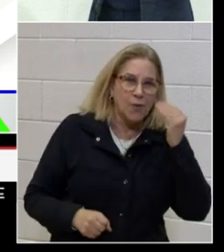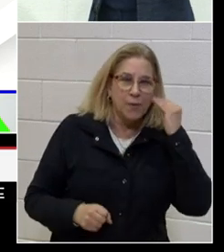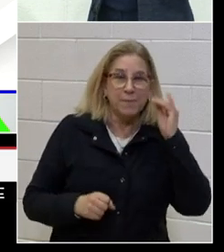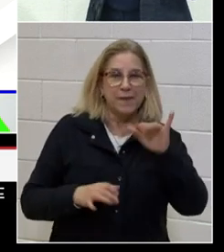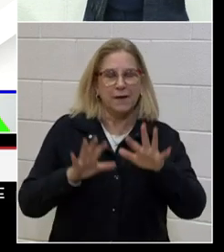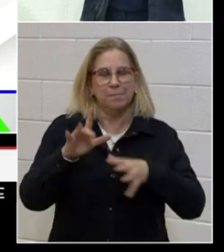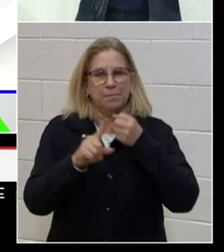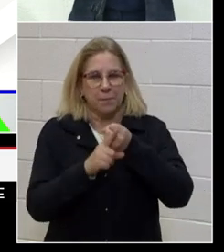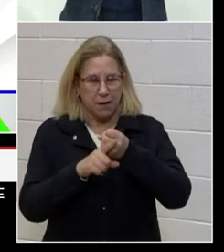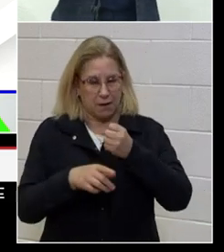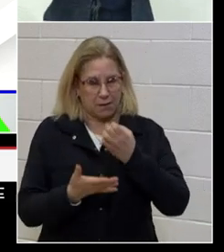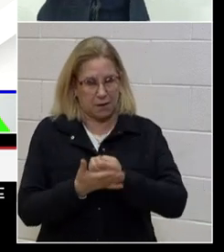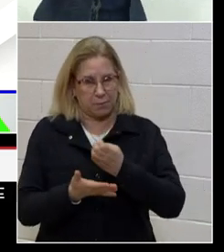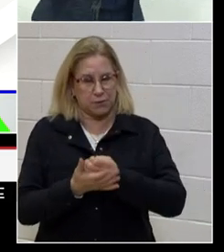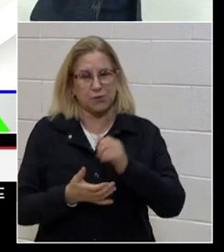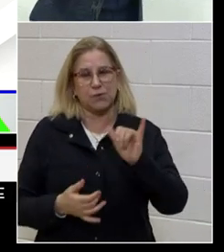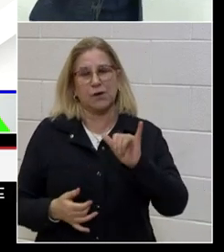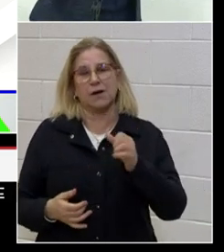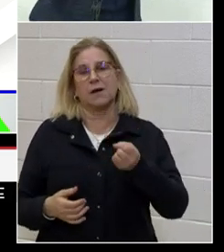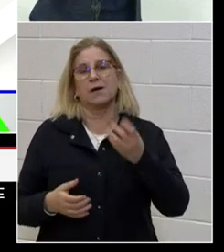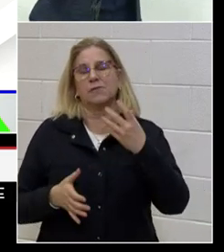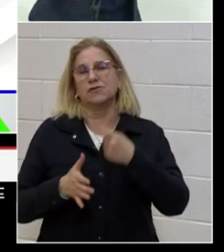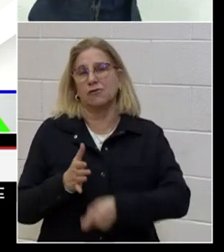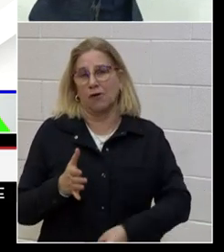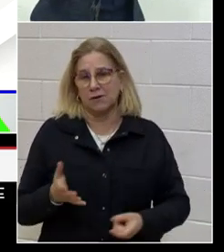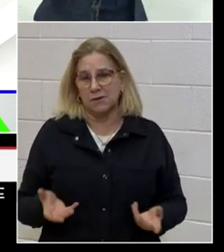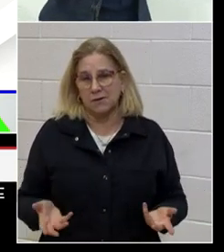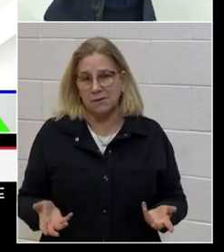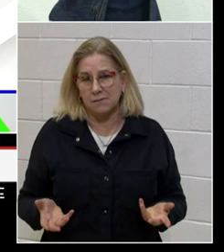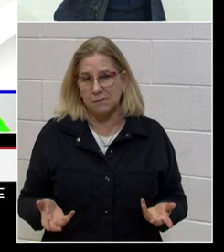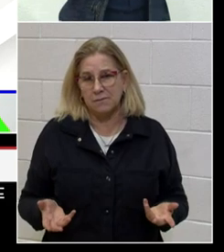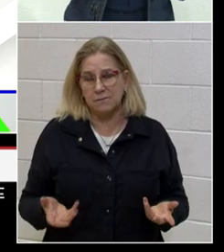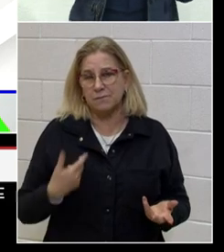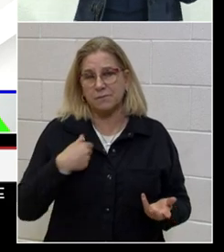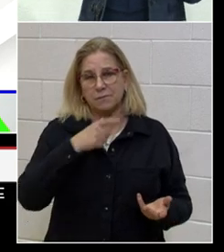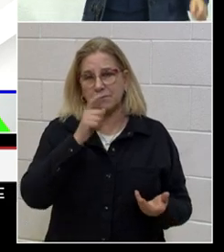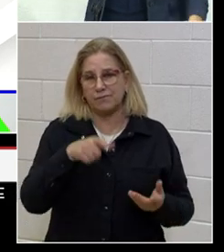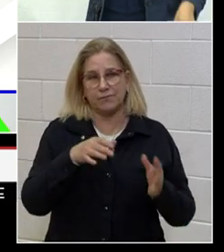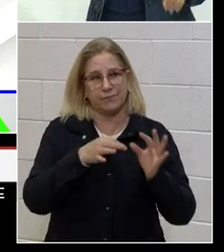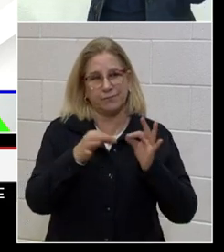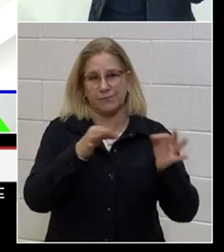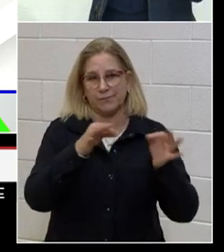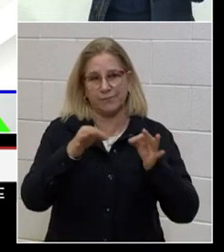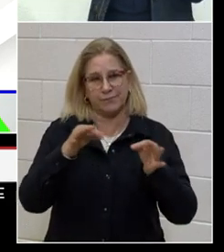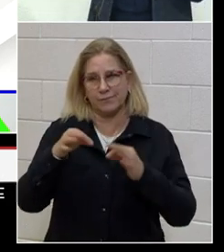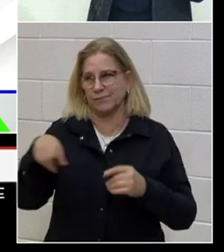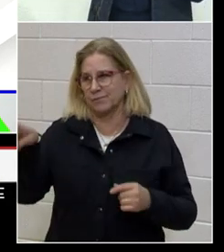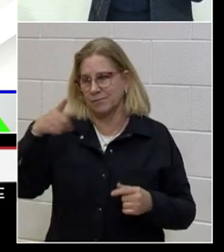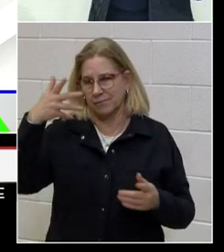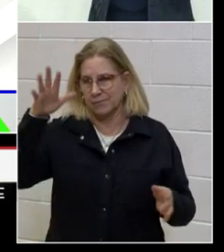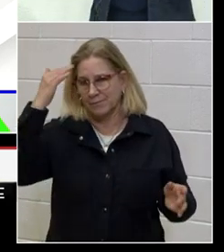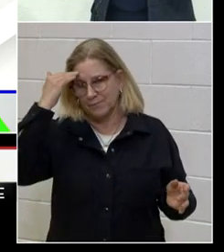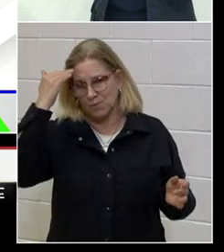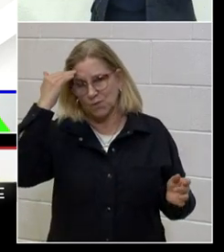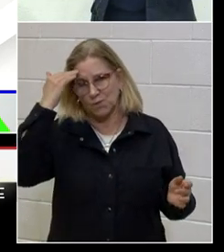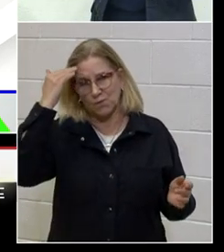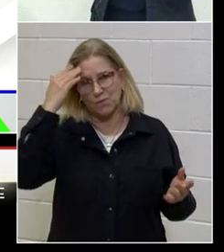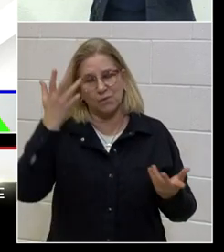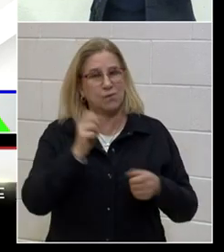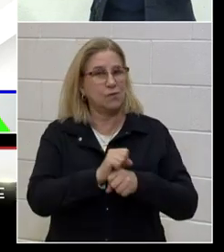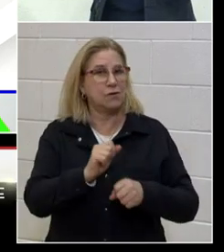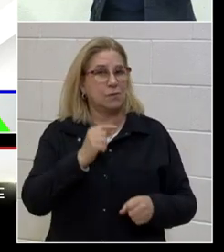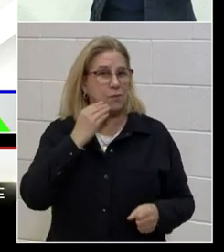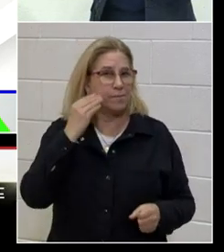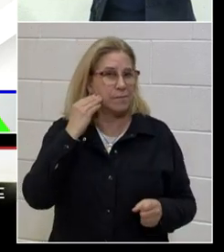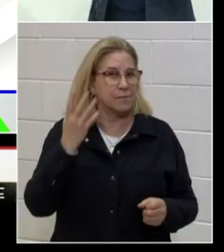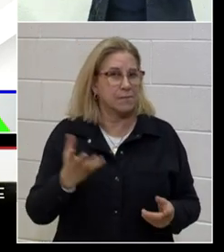And I don't have to tell you about that because we're all dealing with similar circumstances in our own households. But I do want to